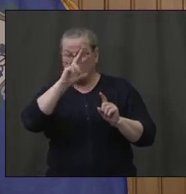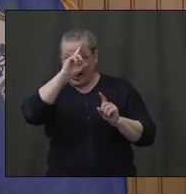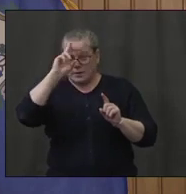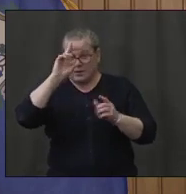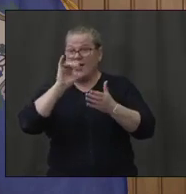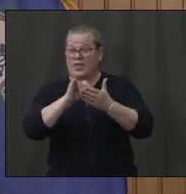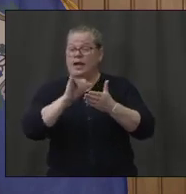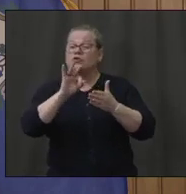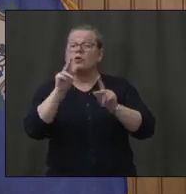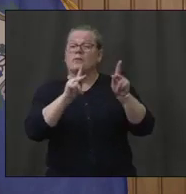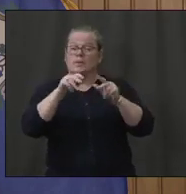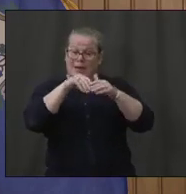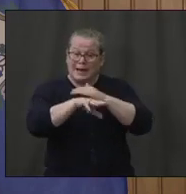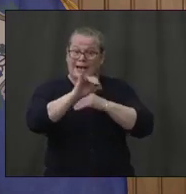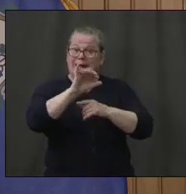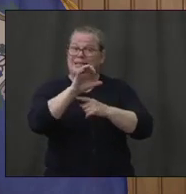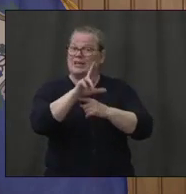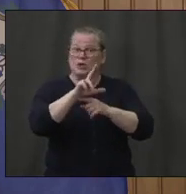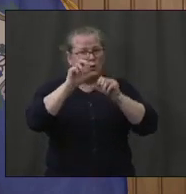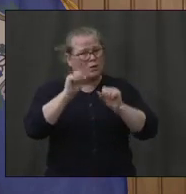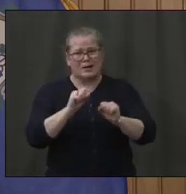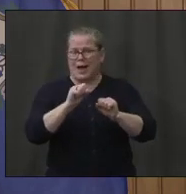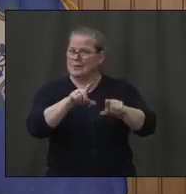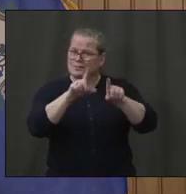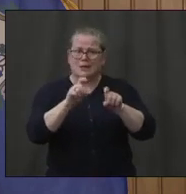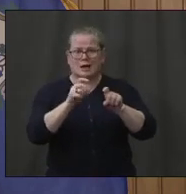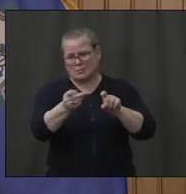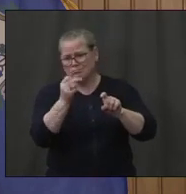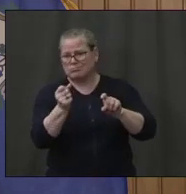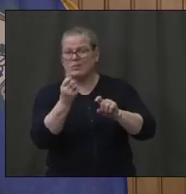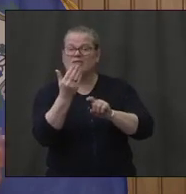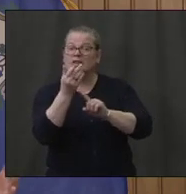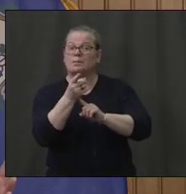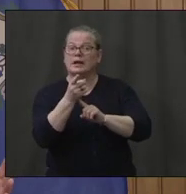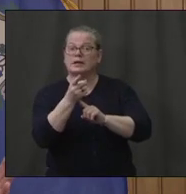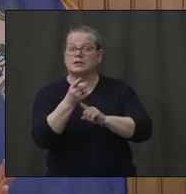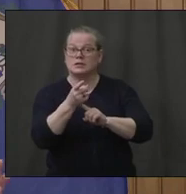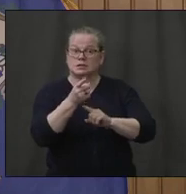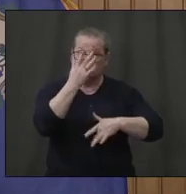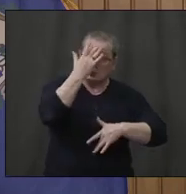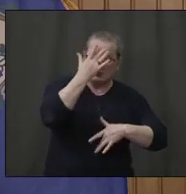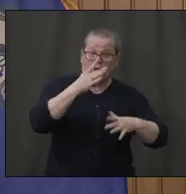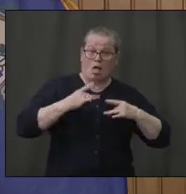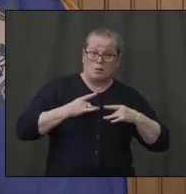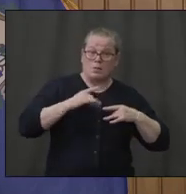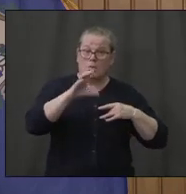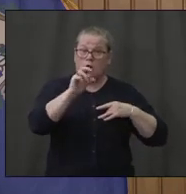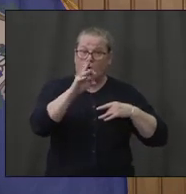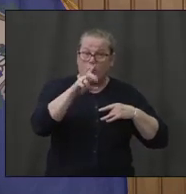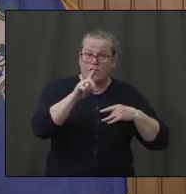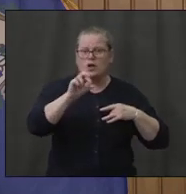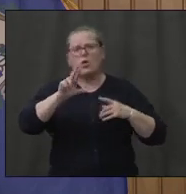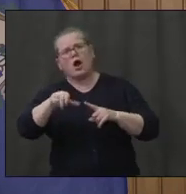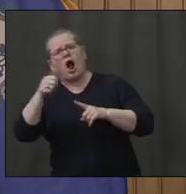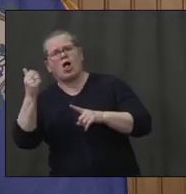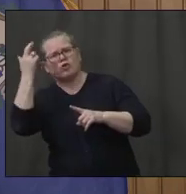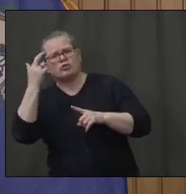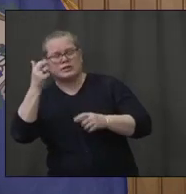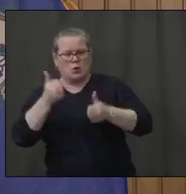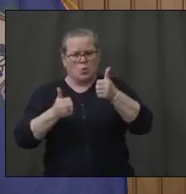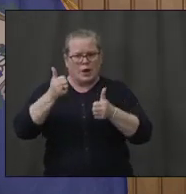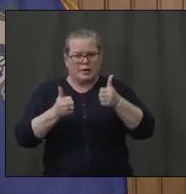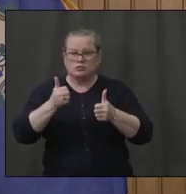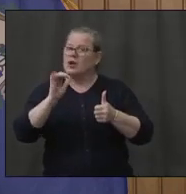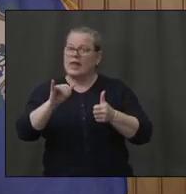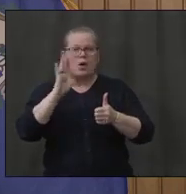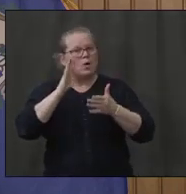able to tell immediately or within 15 minutes where they should be going. Again, that frees up capacity. Testing for nurses and